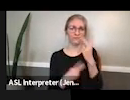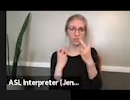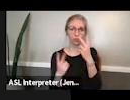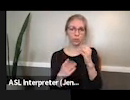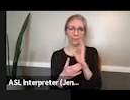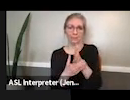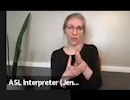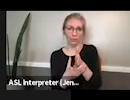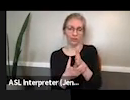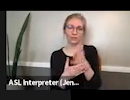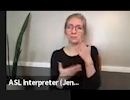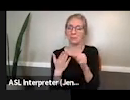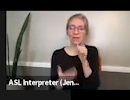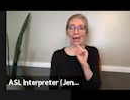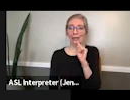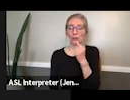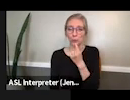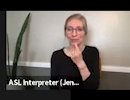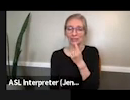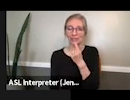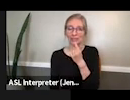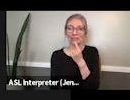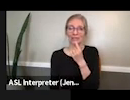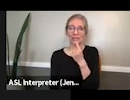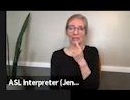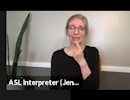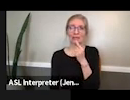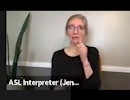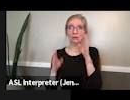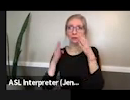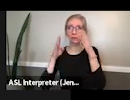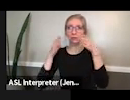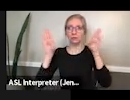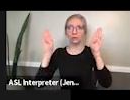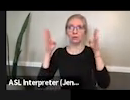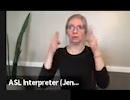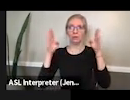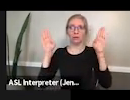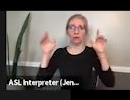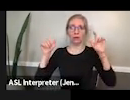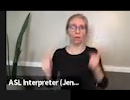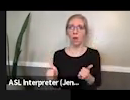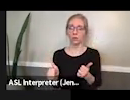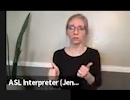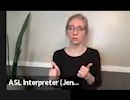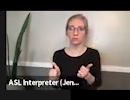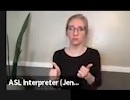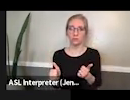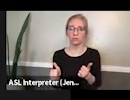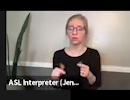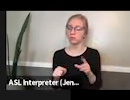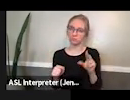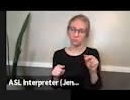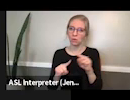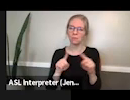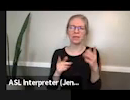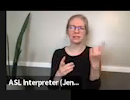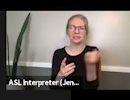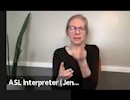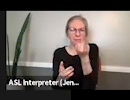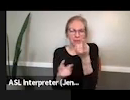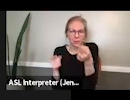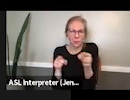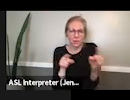necessarily an acuity loss or a peripheral field loss or other field loss in the vision, but there's something going on with the